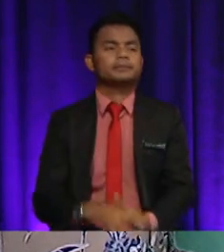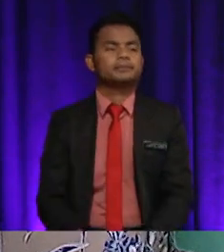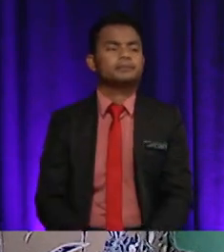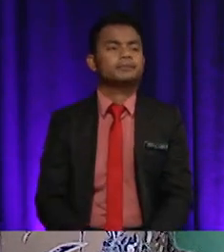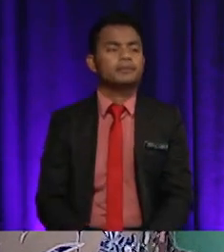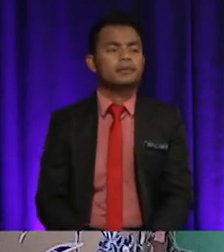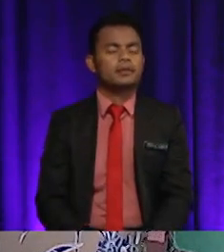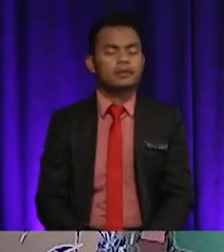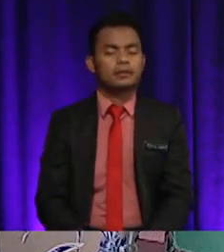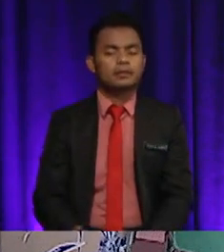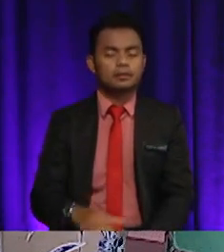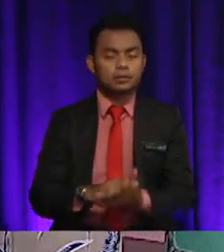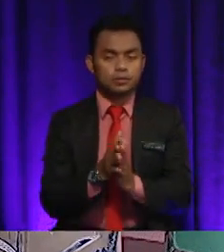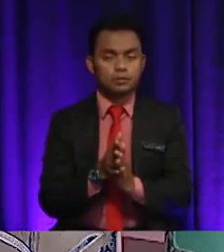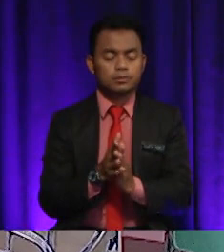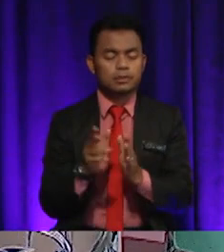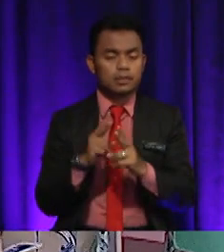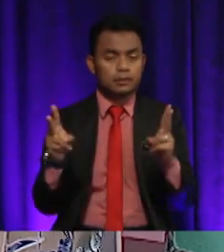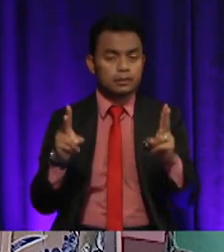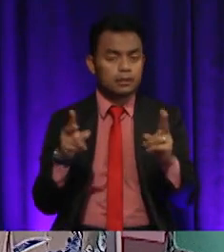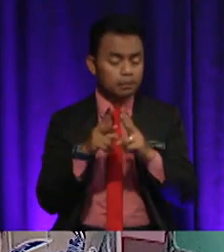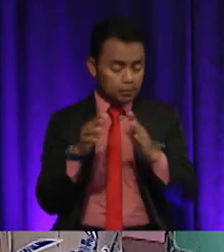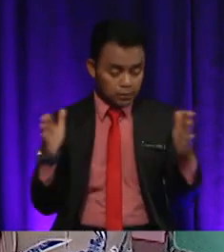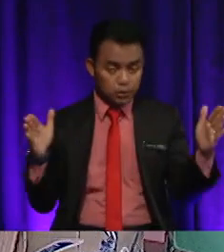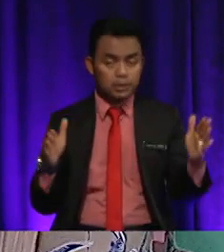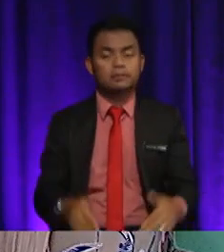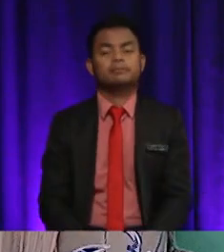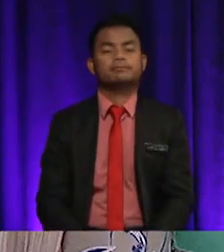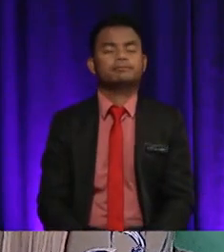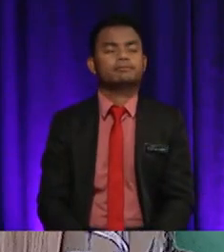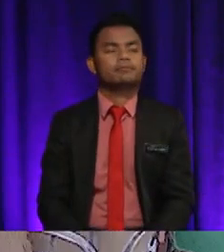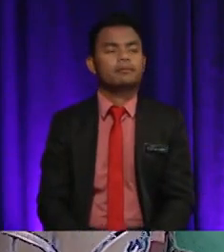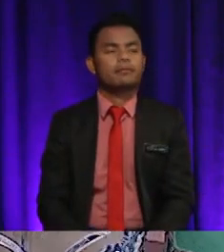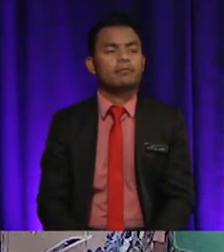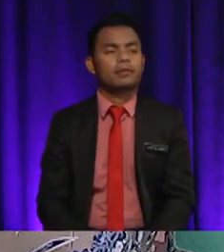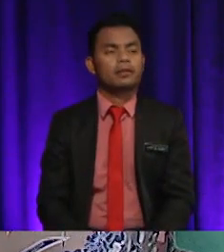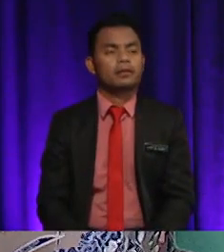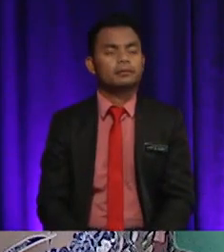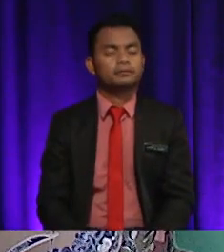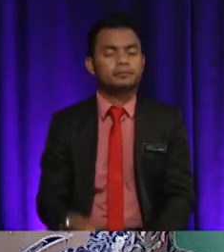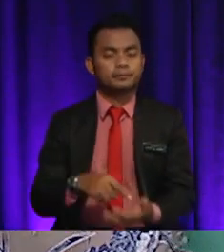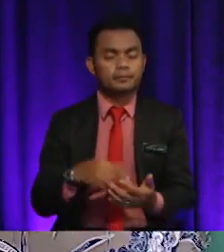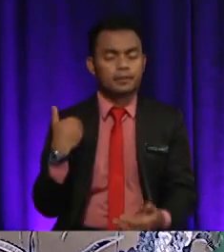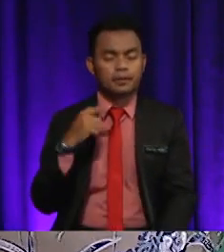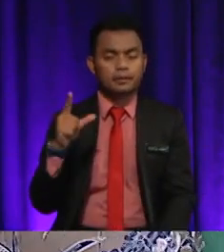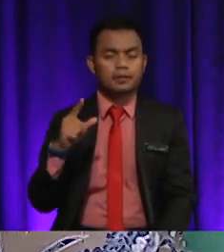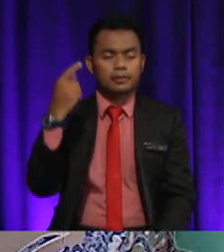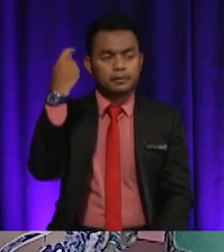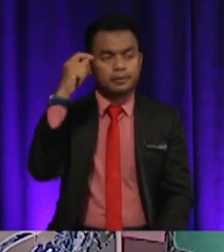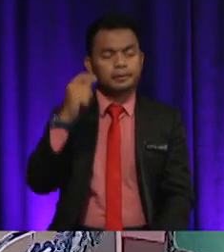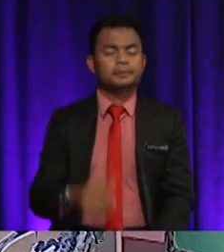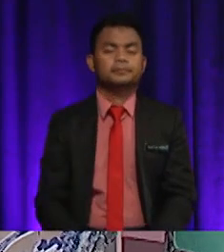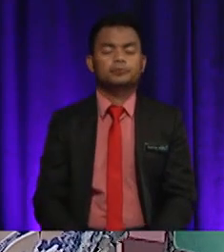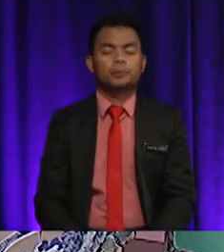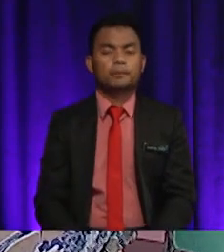Wow, it is so long, teacher. Yeah, it is. Okay, so this is the text, and this is actually taken from module Hit English